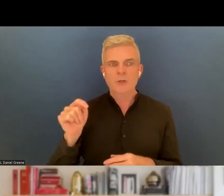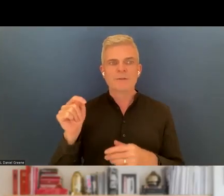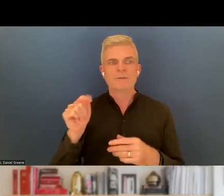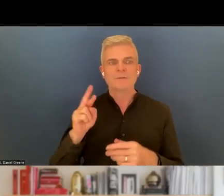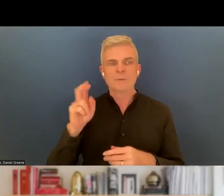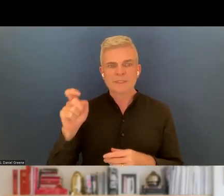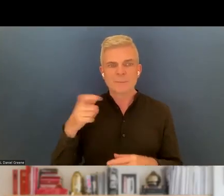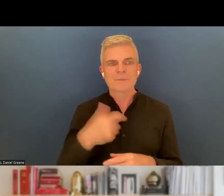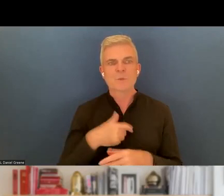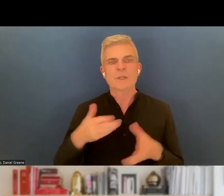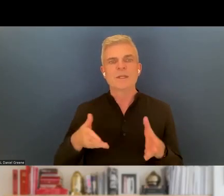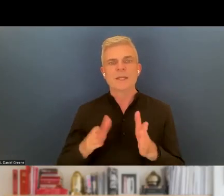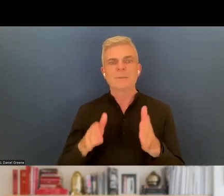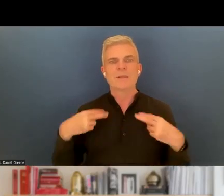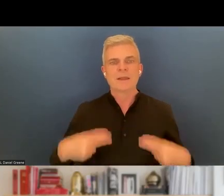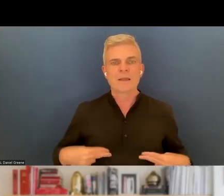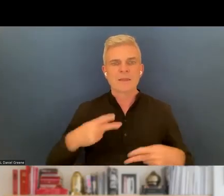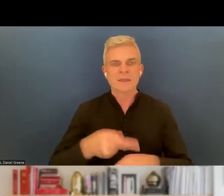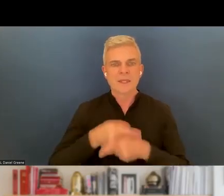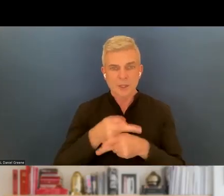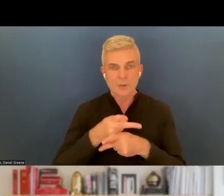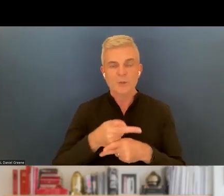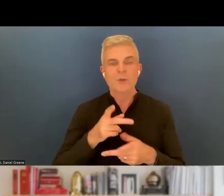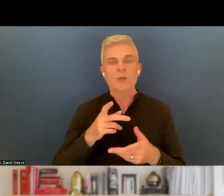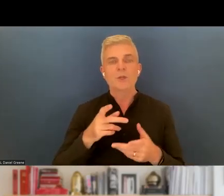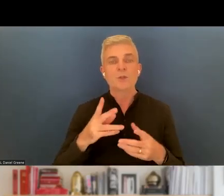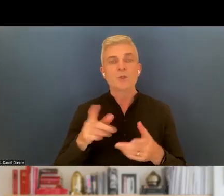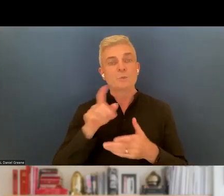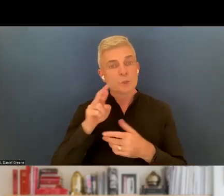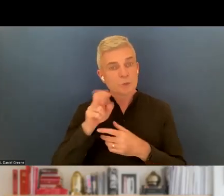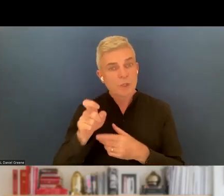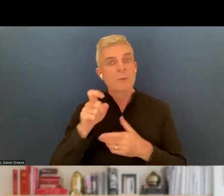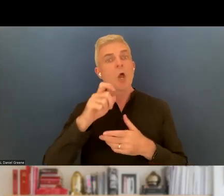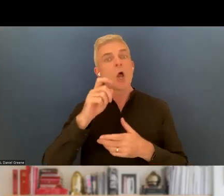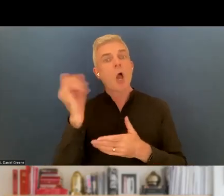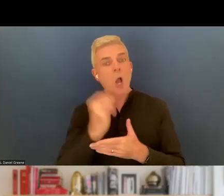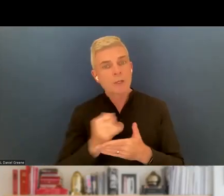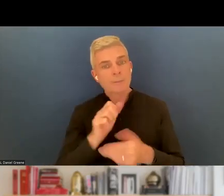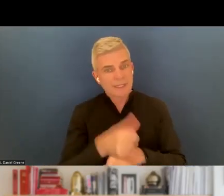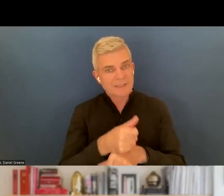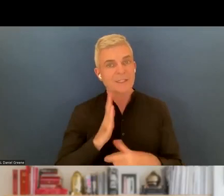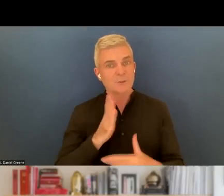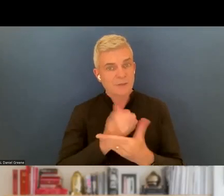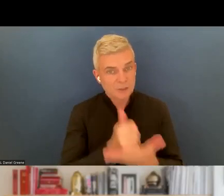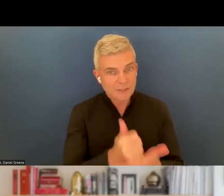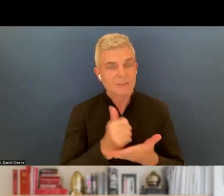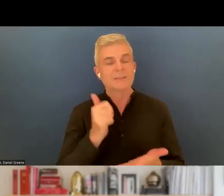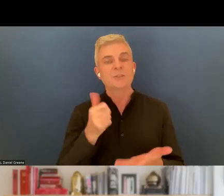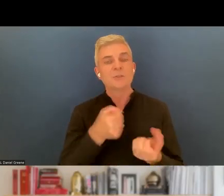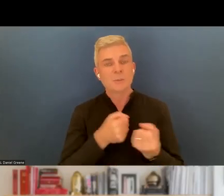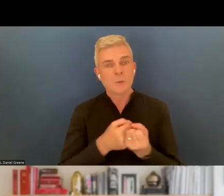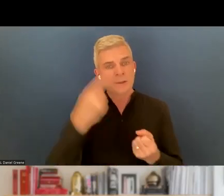providers to prescribe arts-based interventions to support individual mental health, social isolation, loneliness,